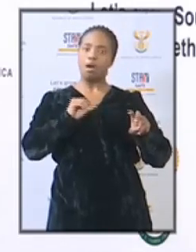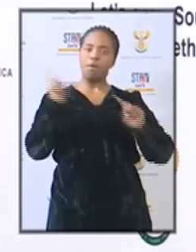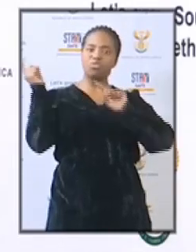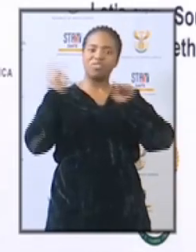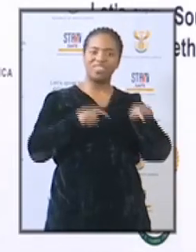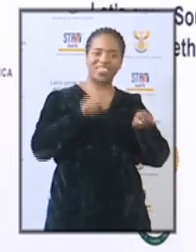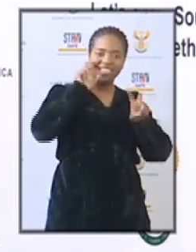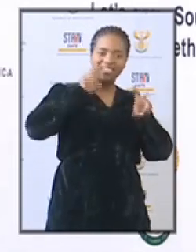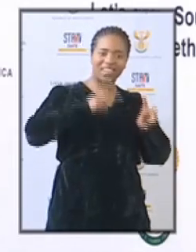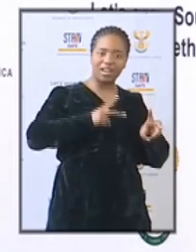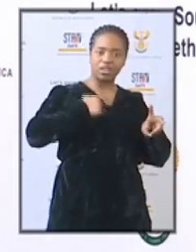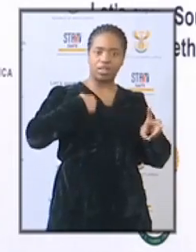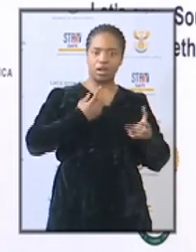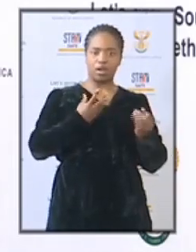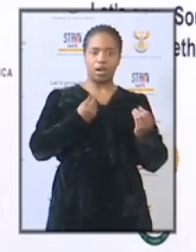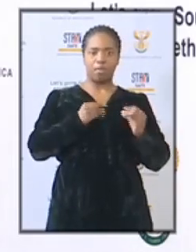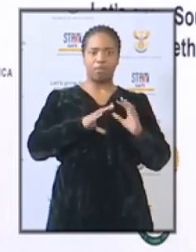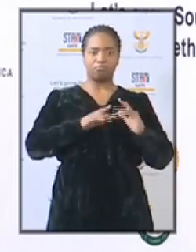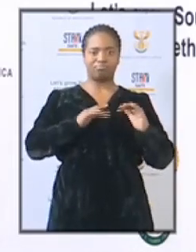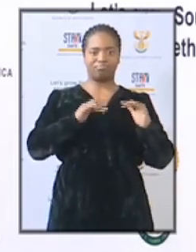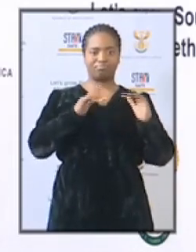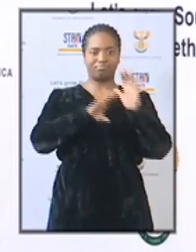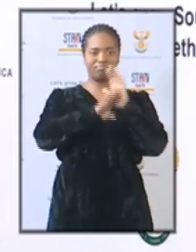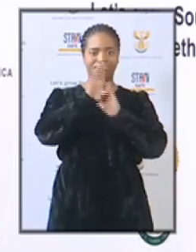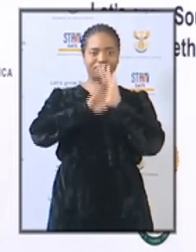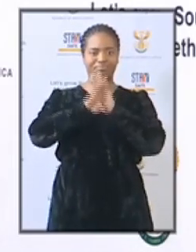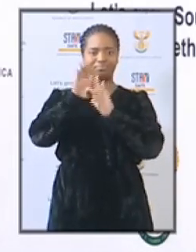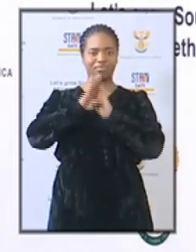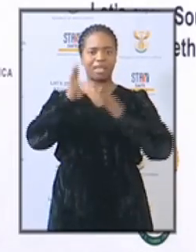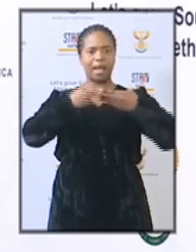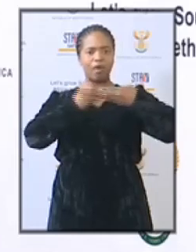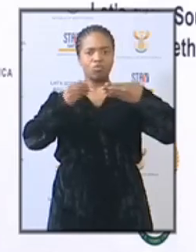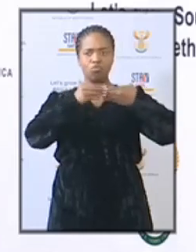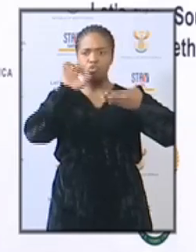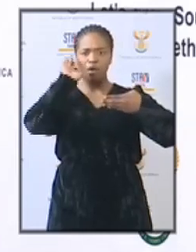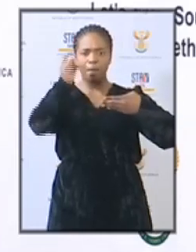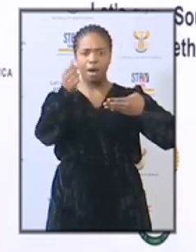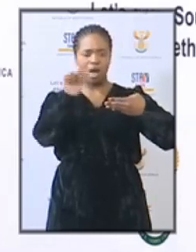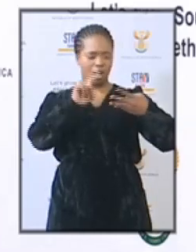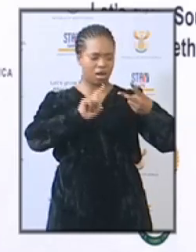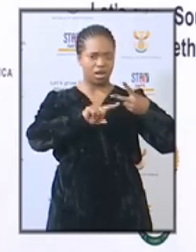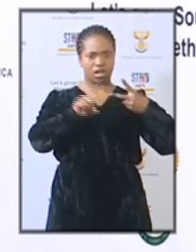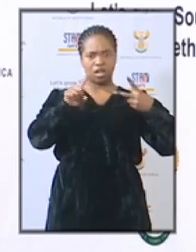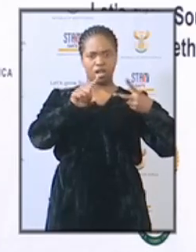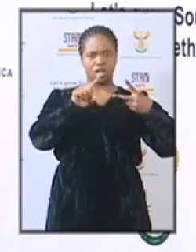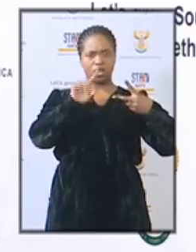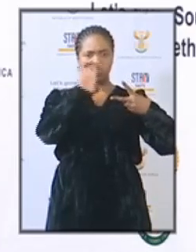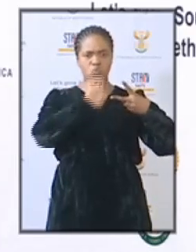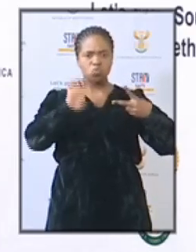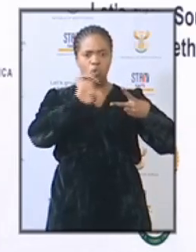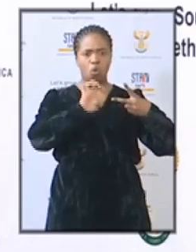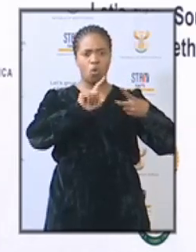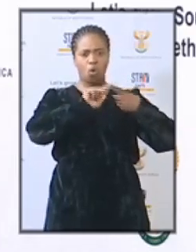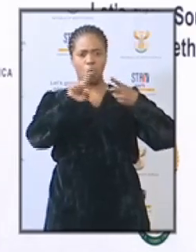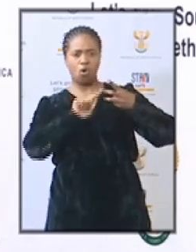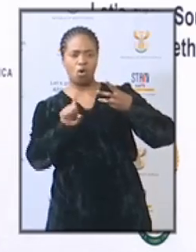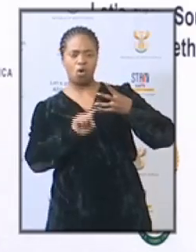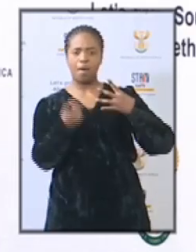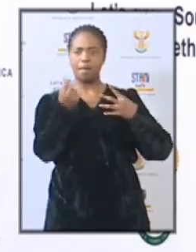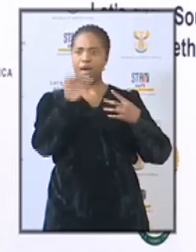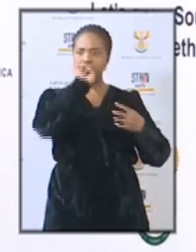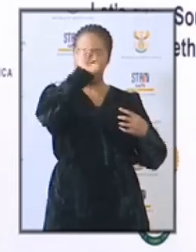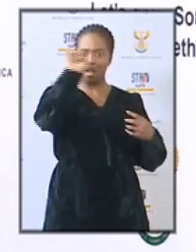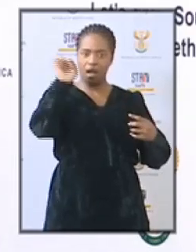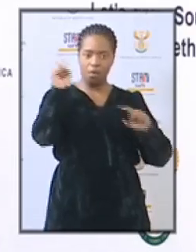our numbers so that when they come and spend their dollars, their euros, and the other currencies that are stronger than rand, we